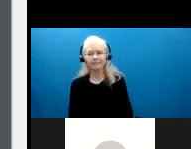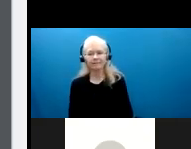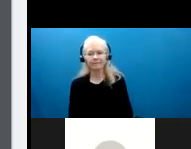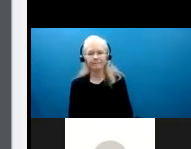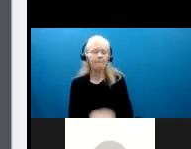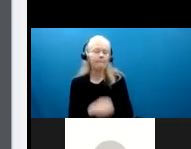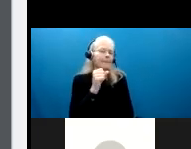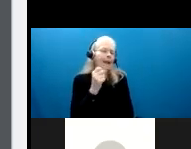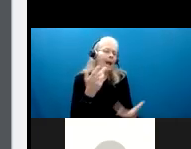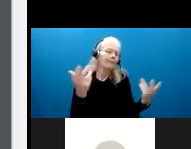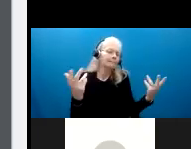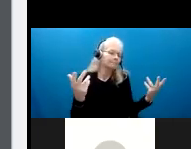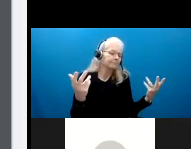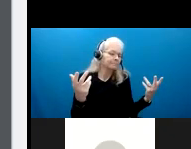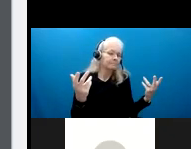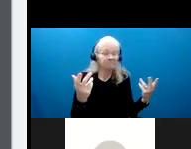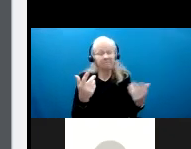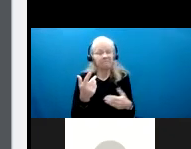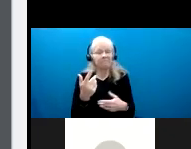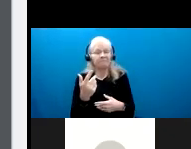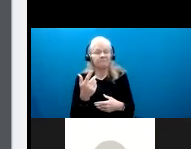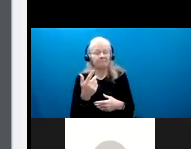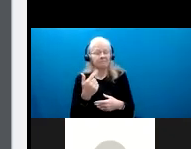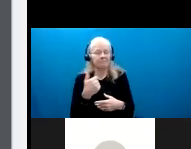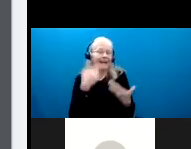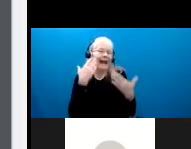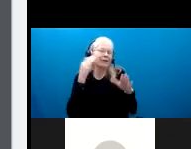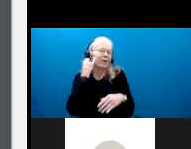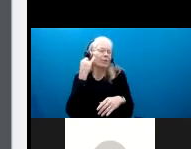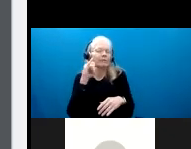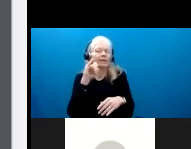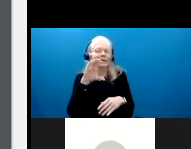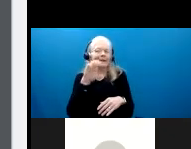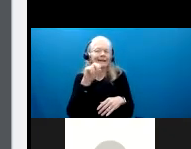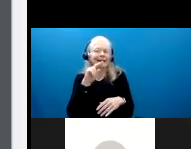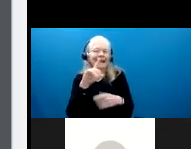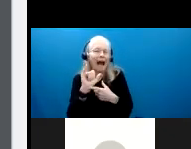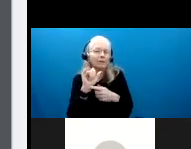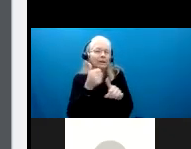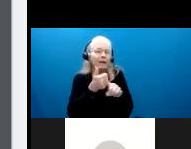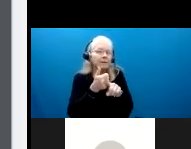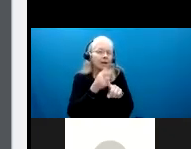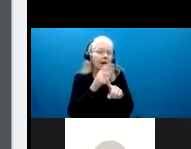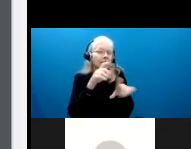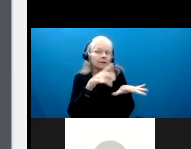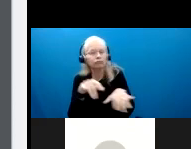Yeah, I mean, I don't think it's a bad idea. I'm not sure if the county needs to take that on, but they could.